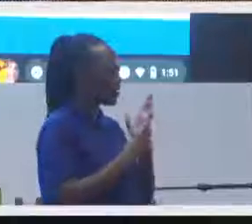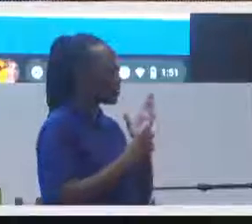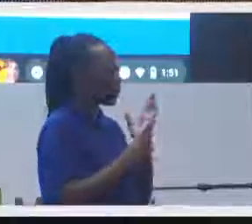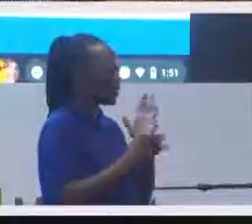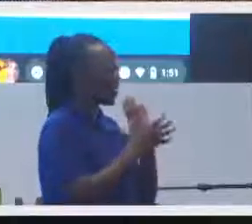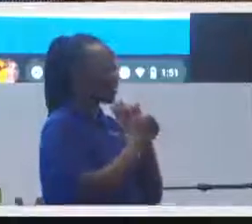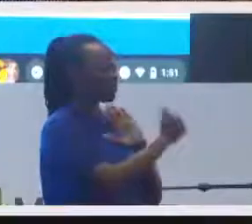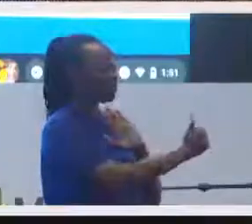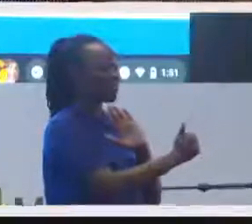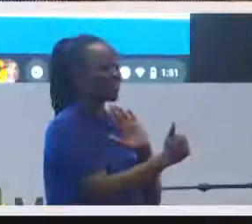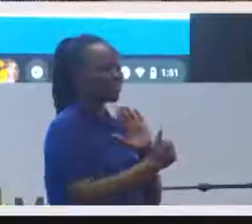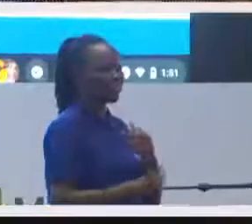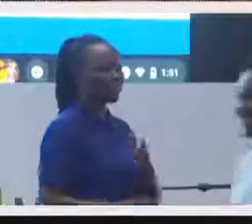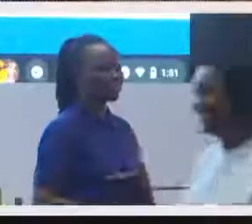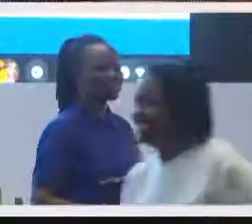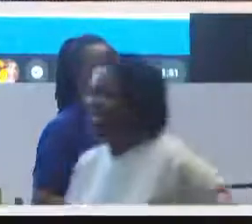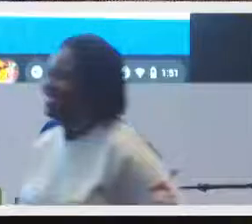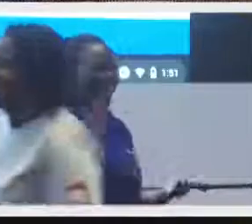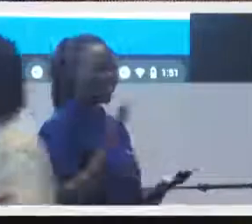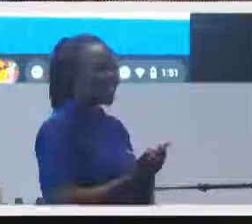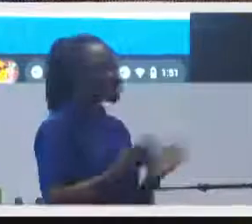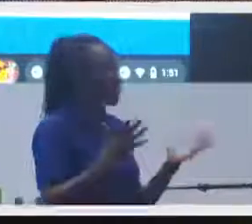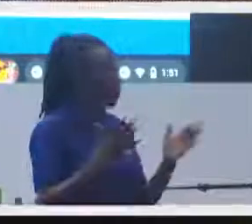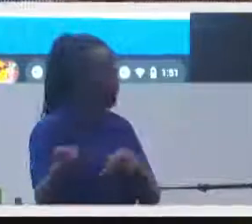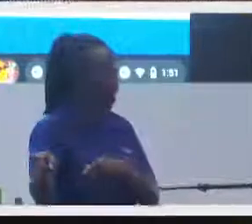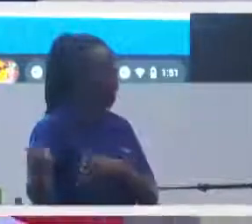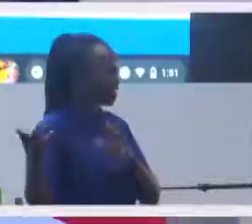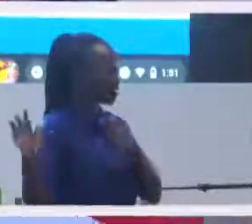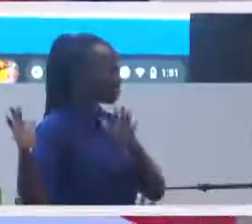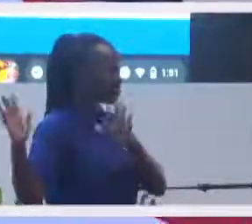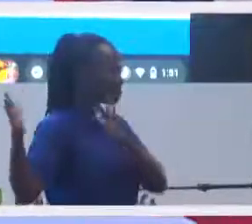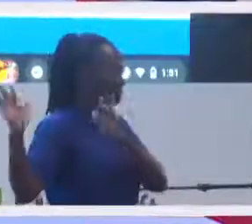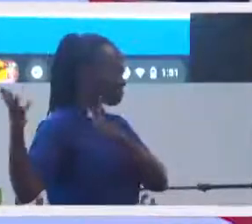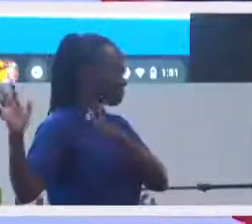residence. Thank you. Let's give her a round of applause.